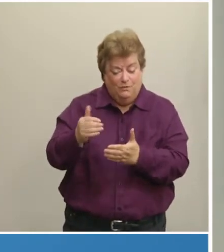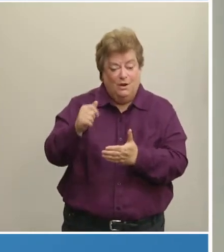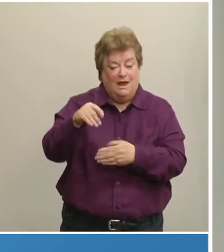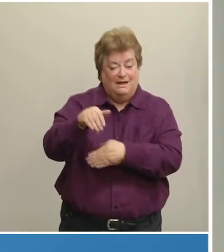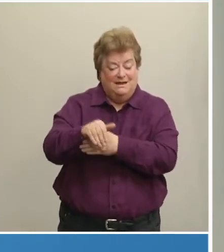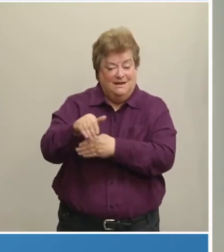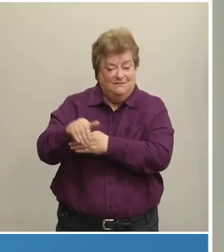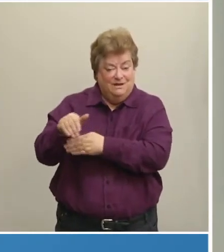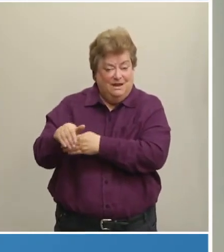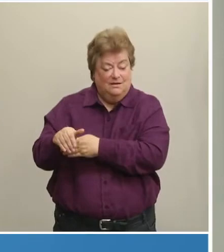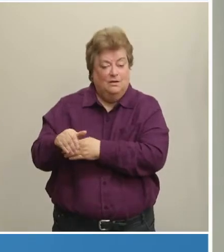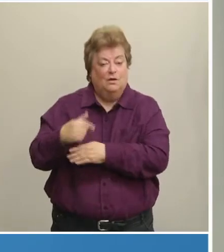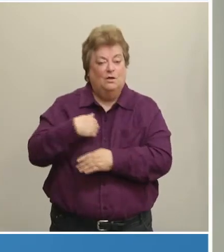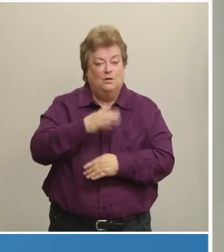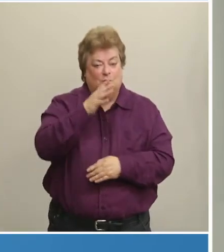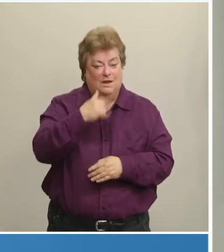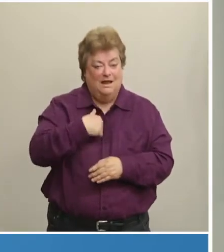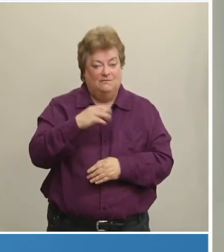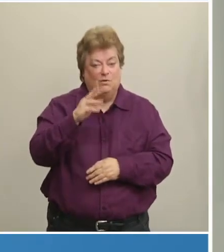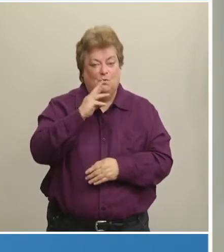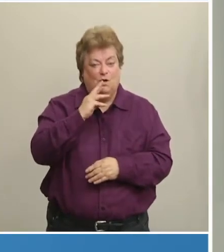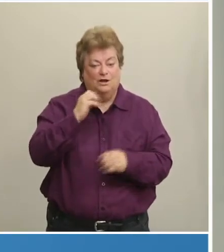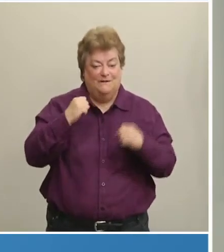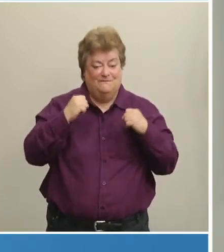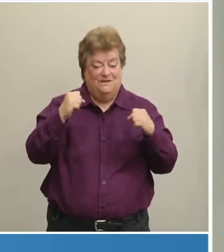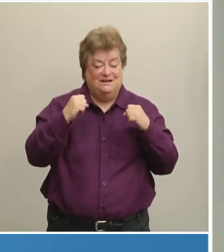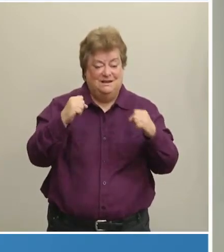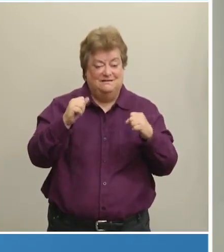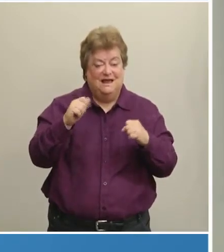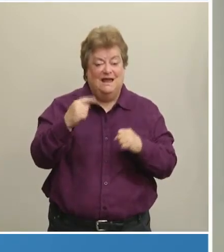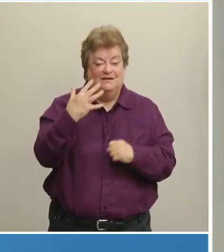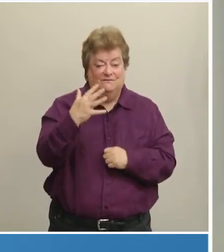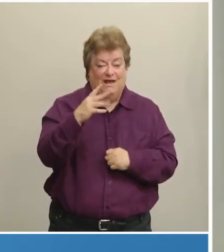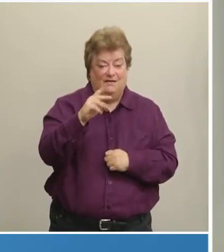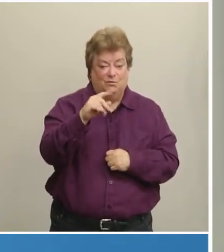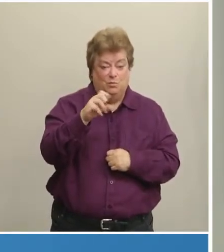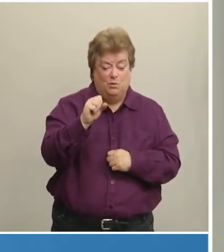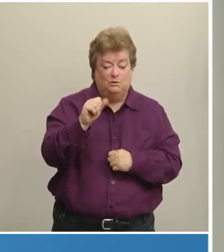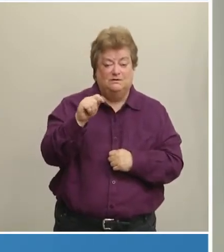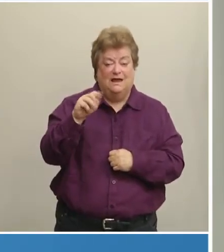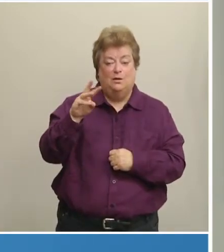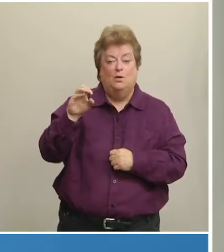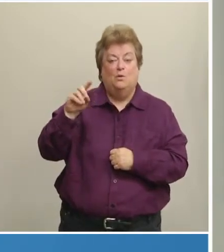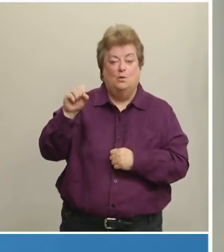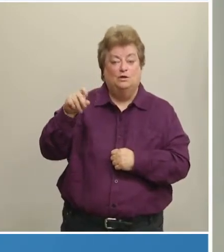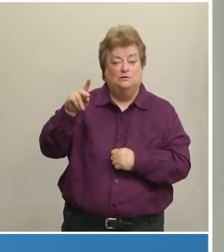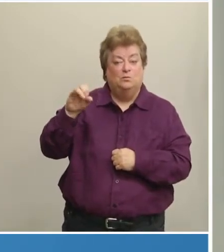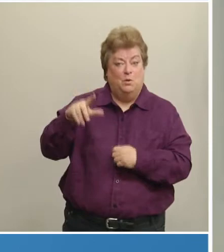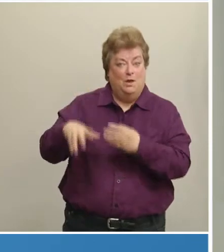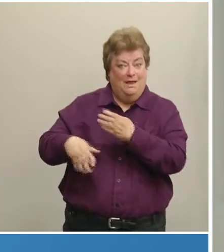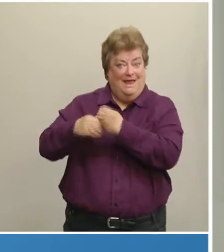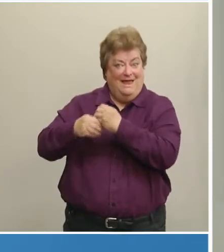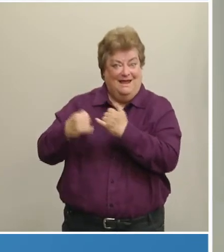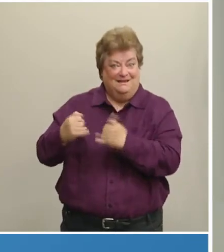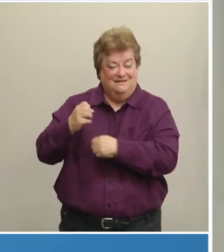pools. We'll actually be having water fitness at 5 pools this summer, including Woods Pool, which is a new location for us this year.